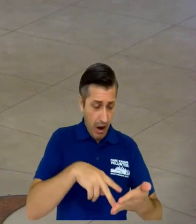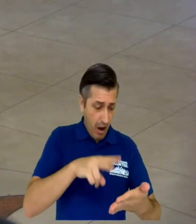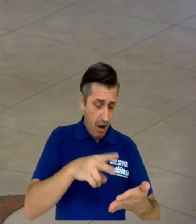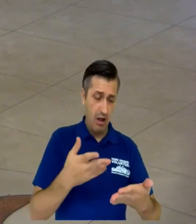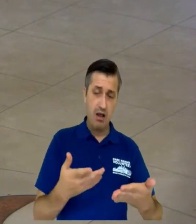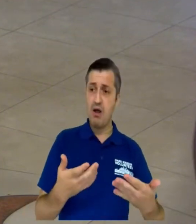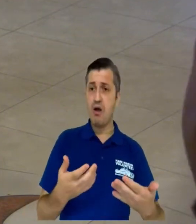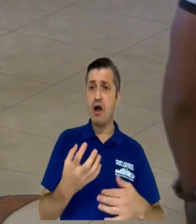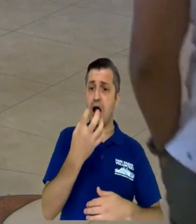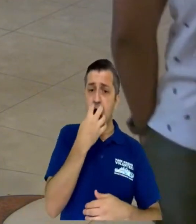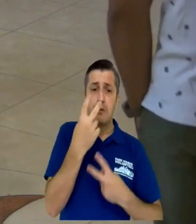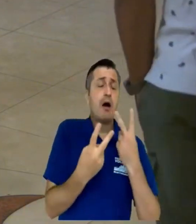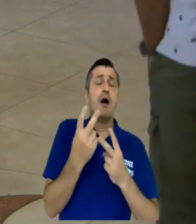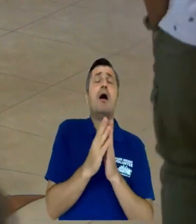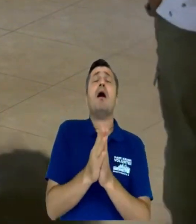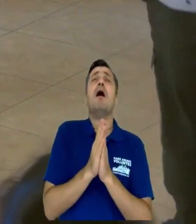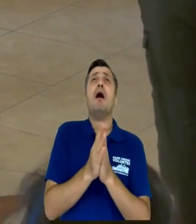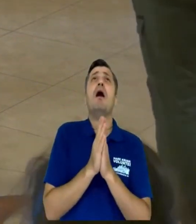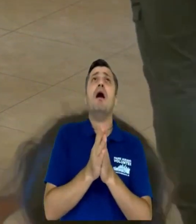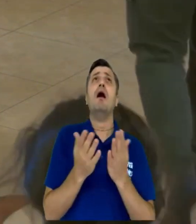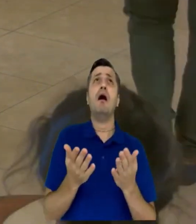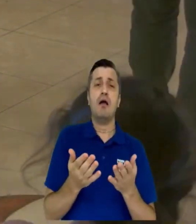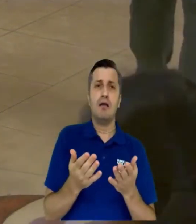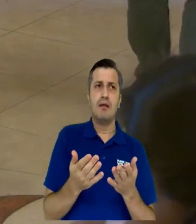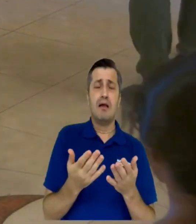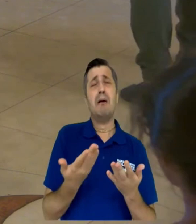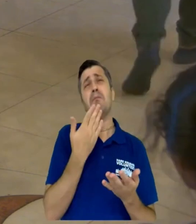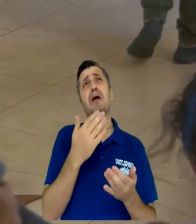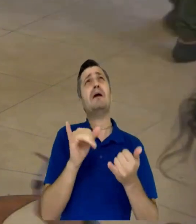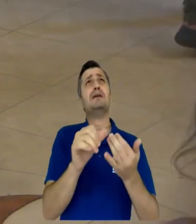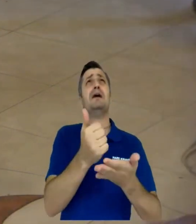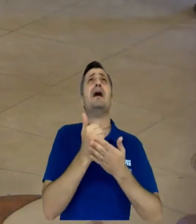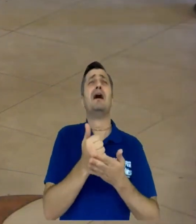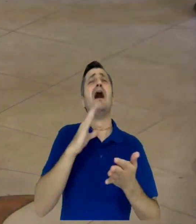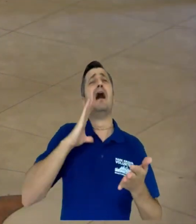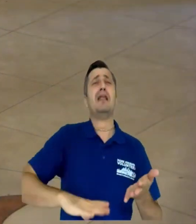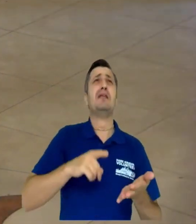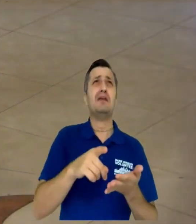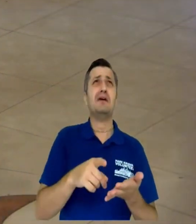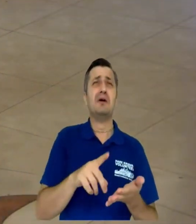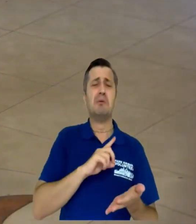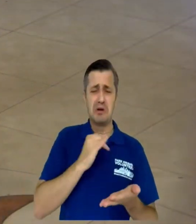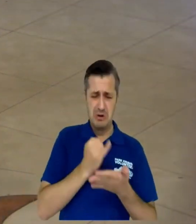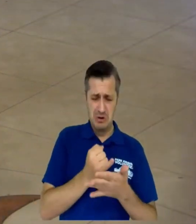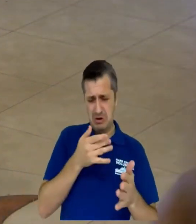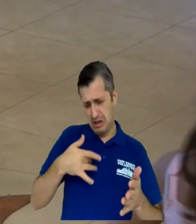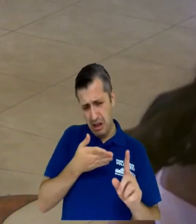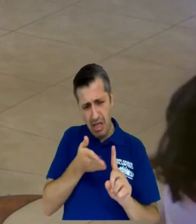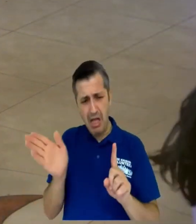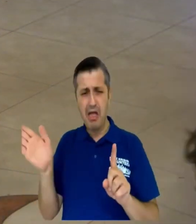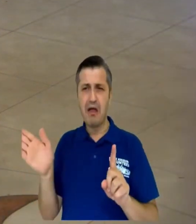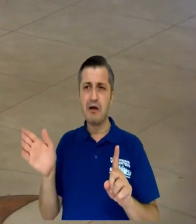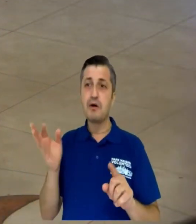Chalisa, and they think, okay, now Krishna, I need you. I actually need you. As I just recently experienced this in the